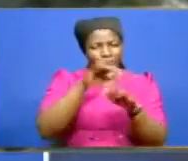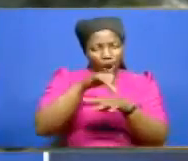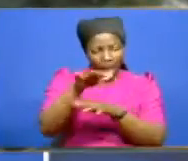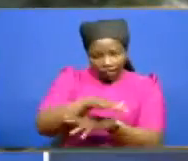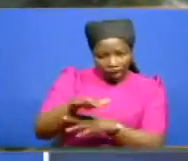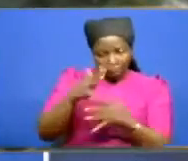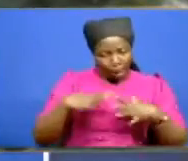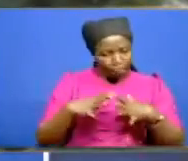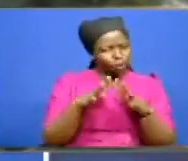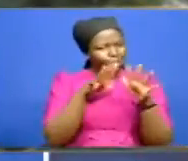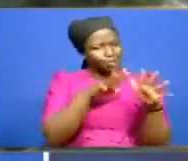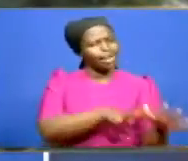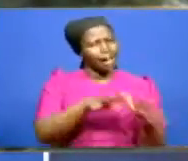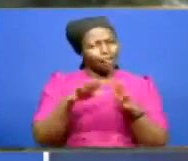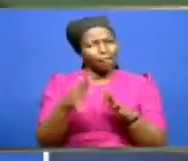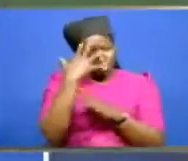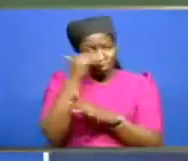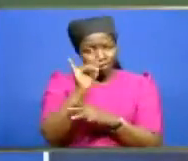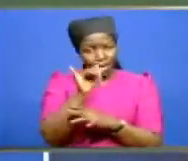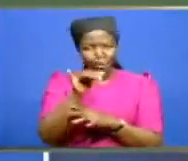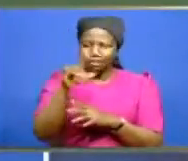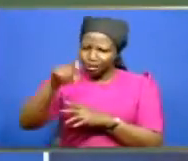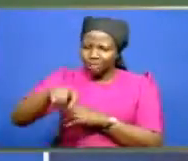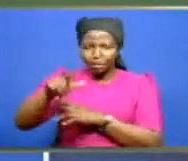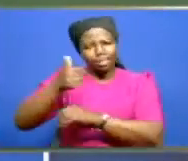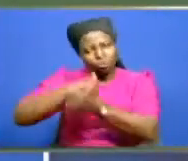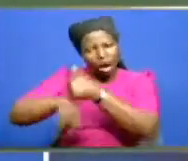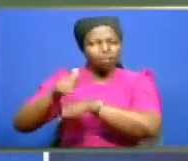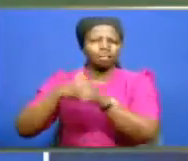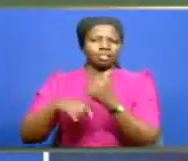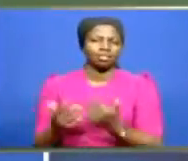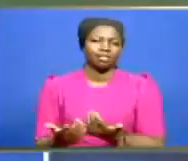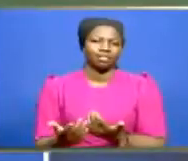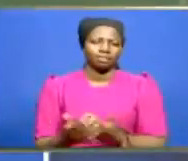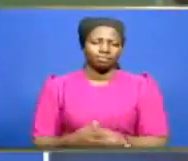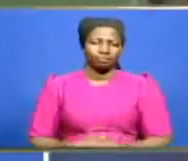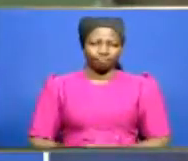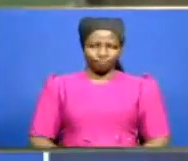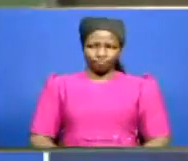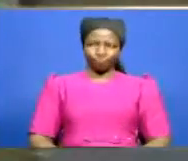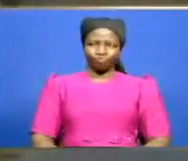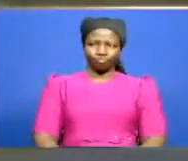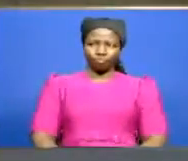people are suffering as a result, and we have to take action. Kamchi Menza, Darubini, Channel 1.